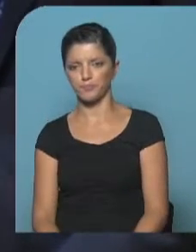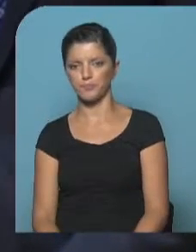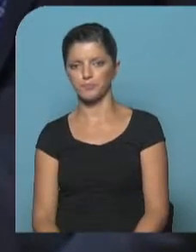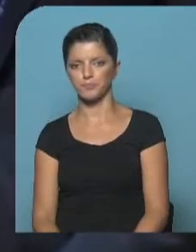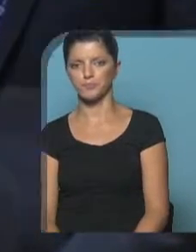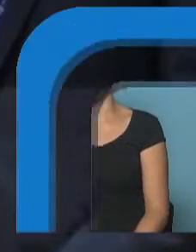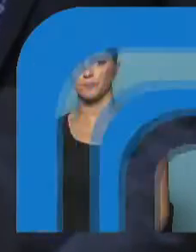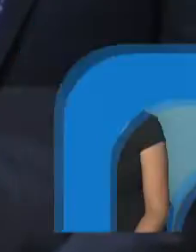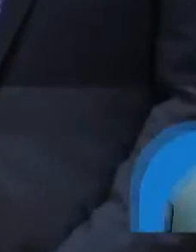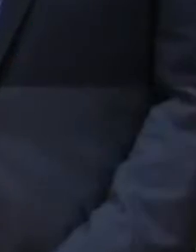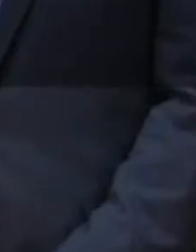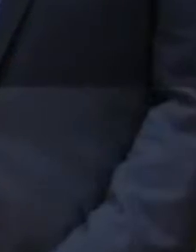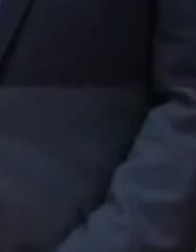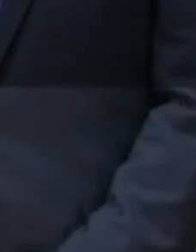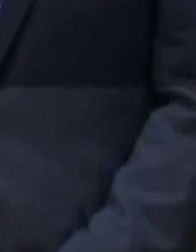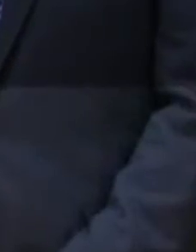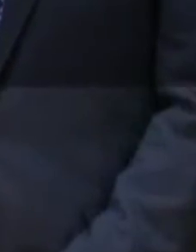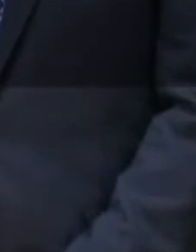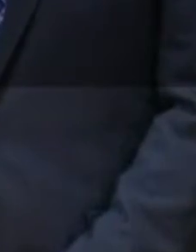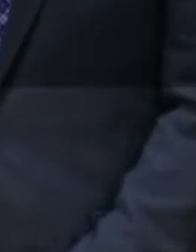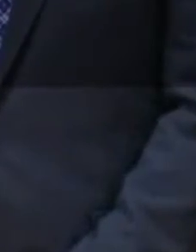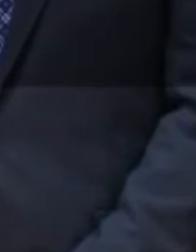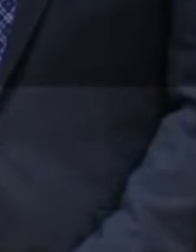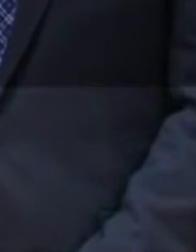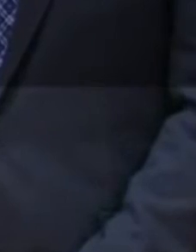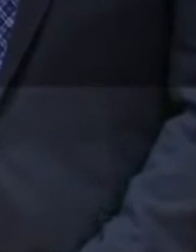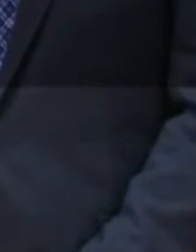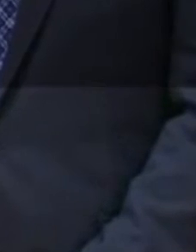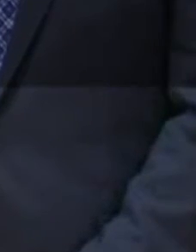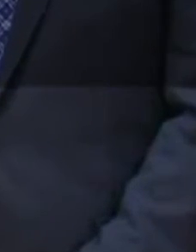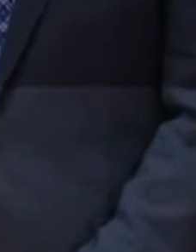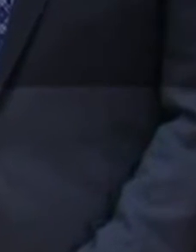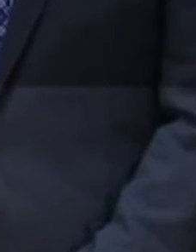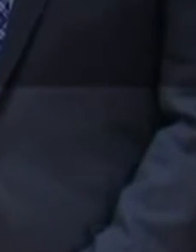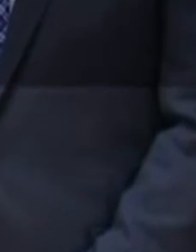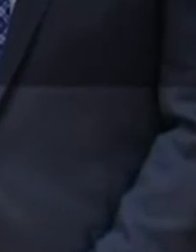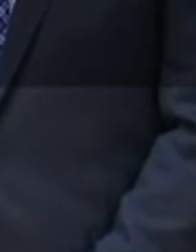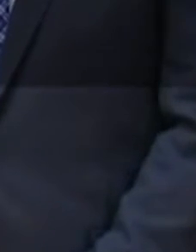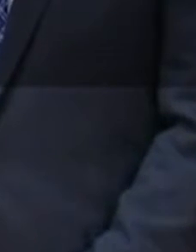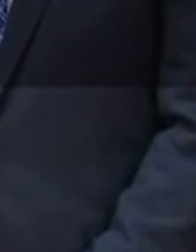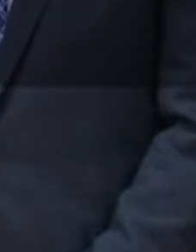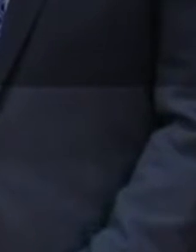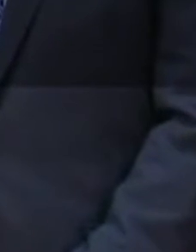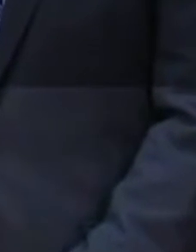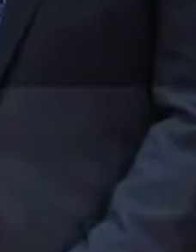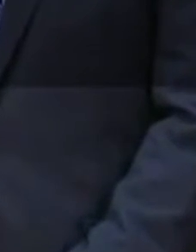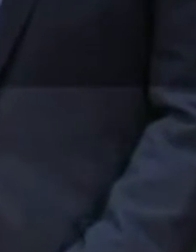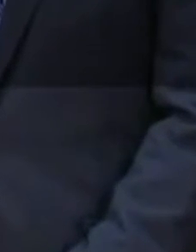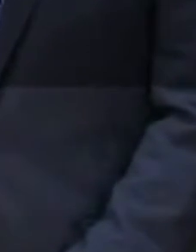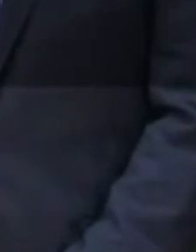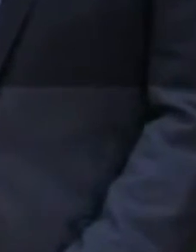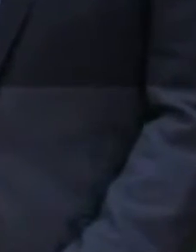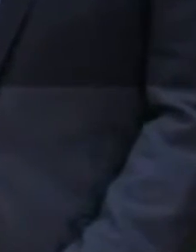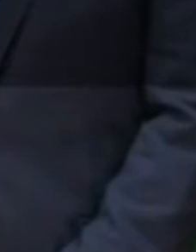Let me be clear, based on the information we have at this moment, this was an act of terror, and a particularly